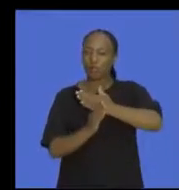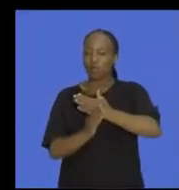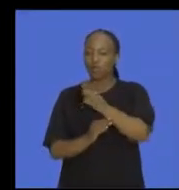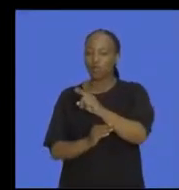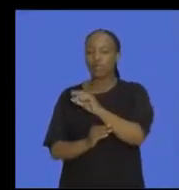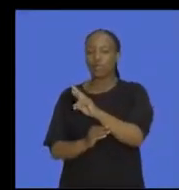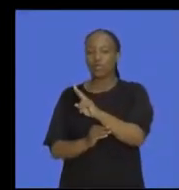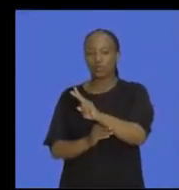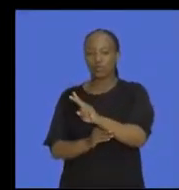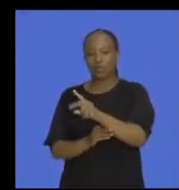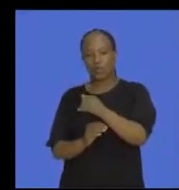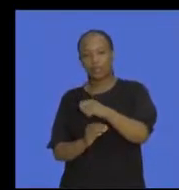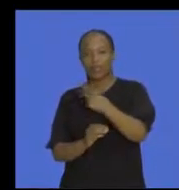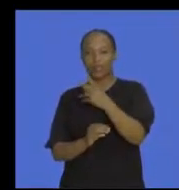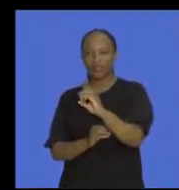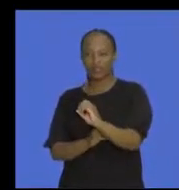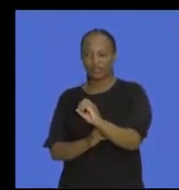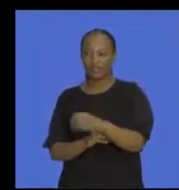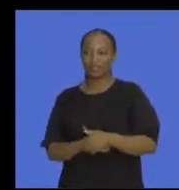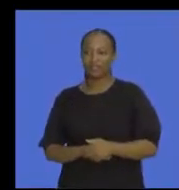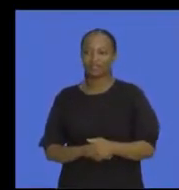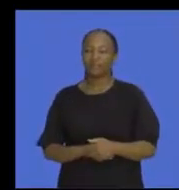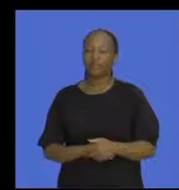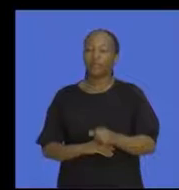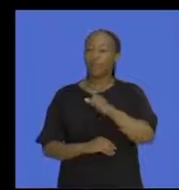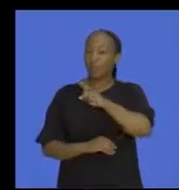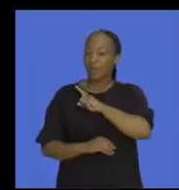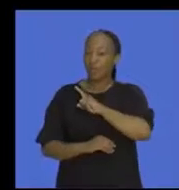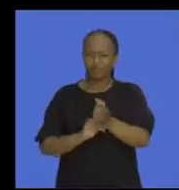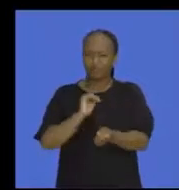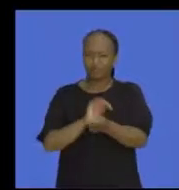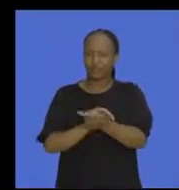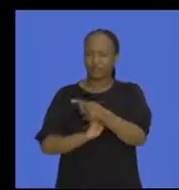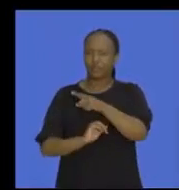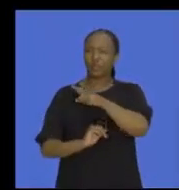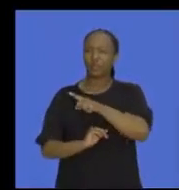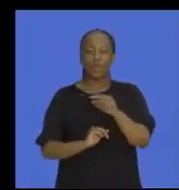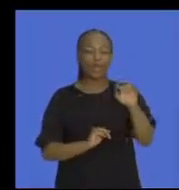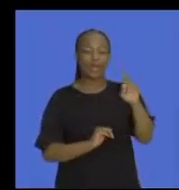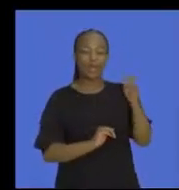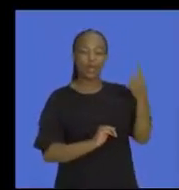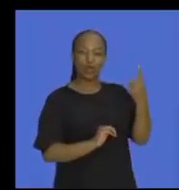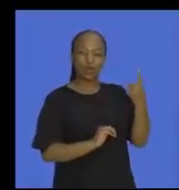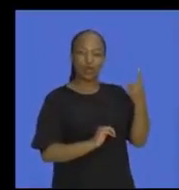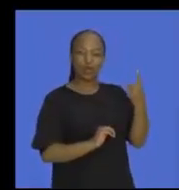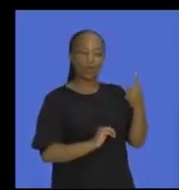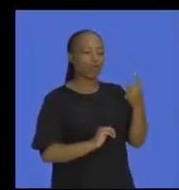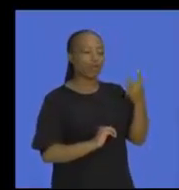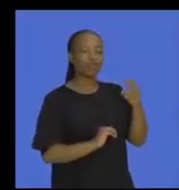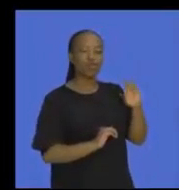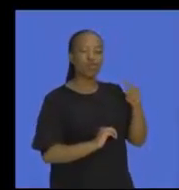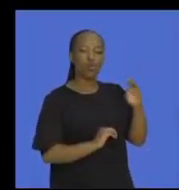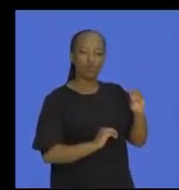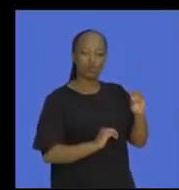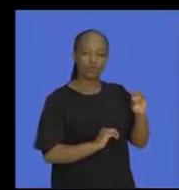through R2, okay? And the main reason is because of R1. R1 is 2